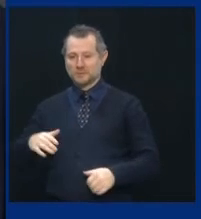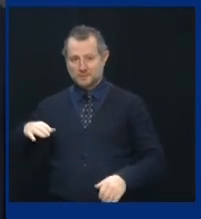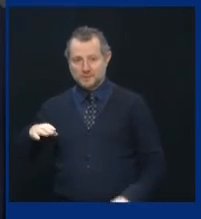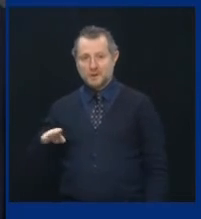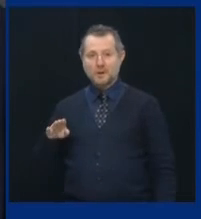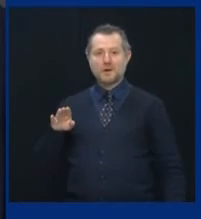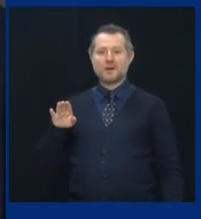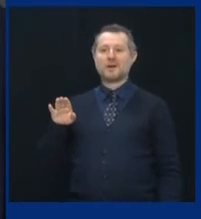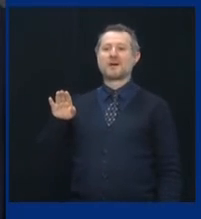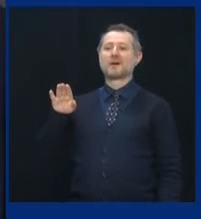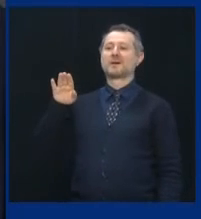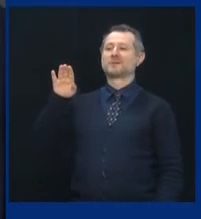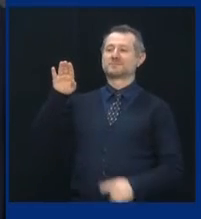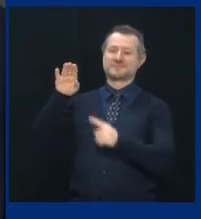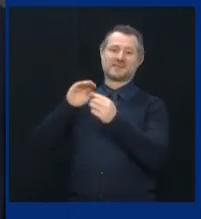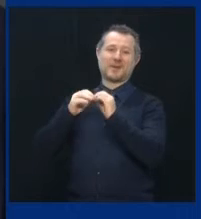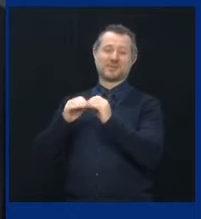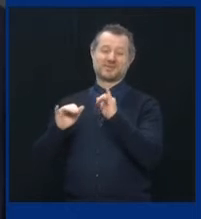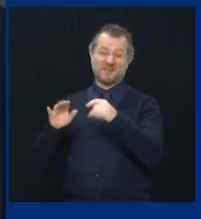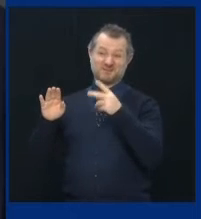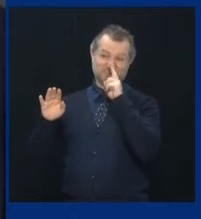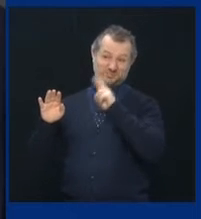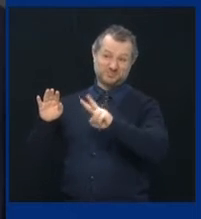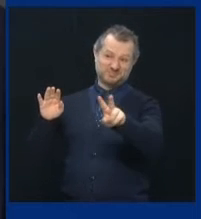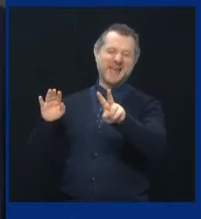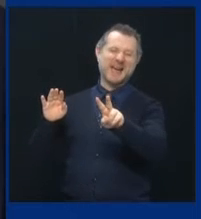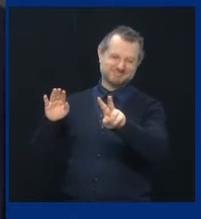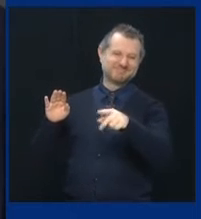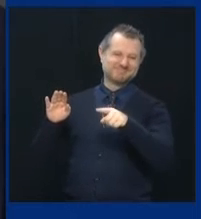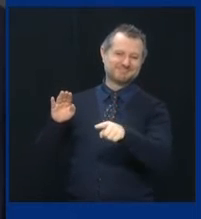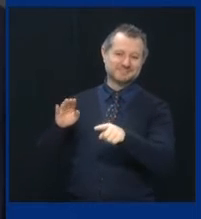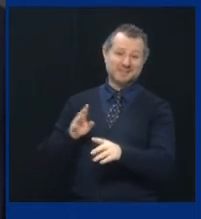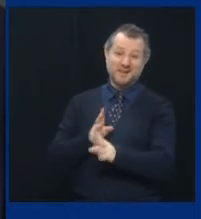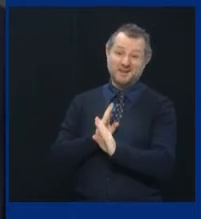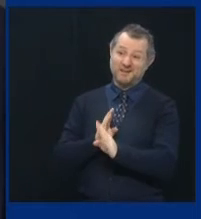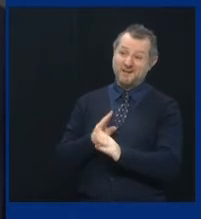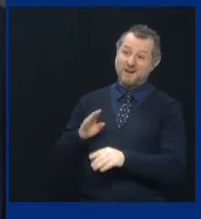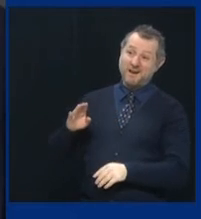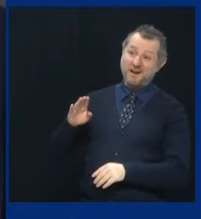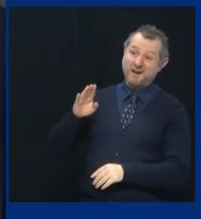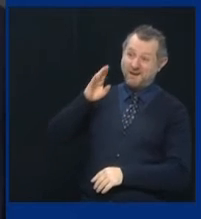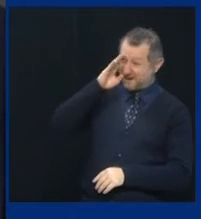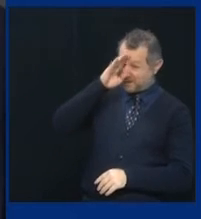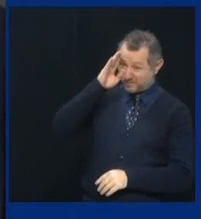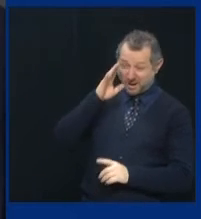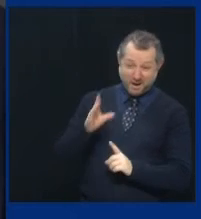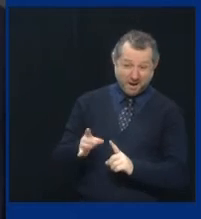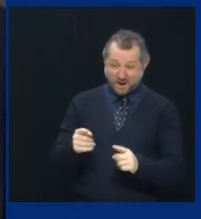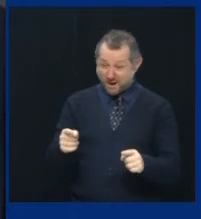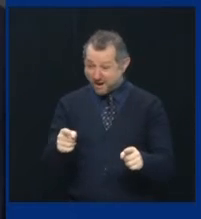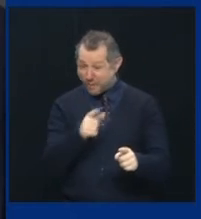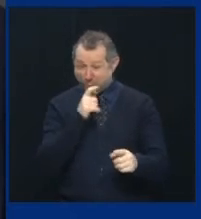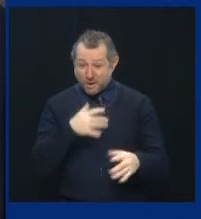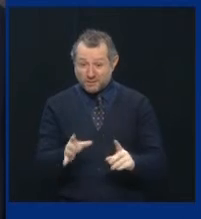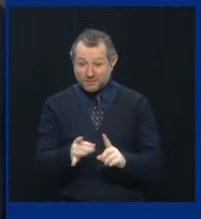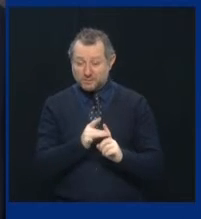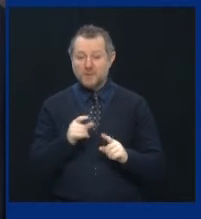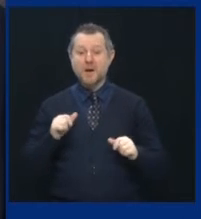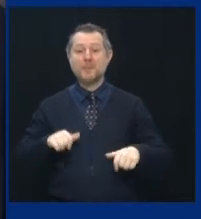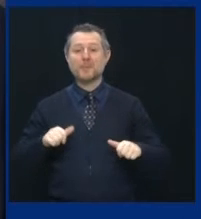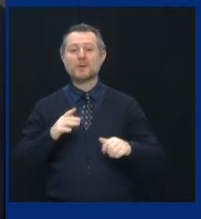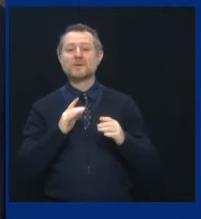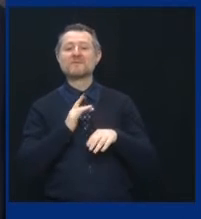equation. You continue at that hospitalization rate, you will reduce the hospital